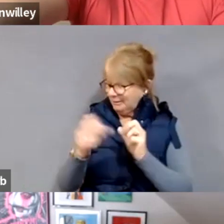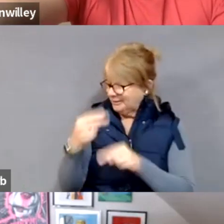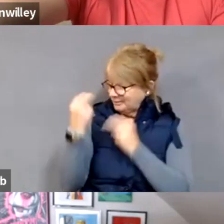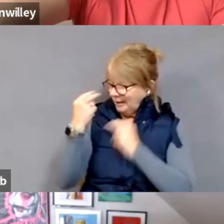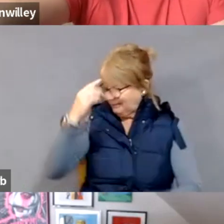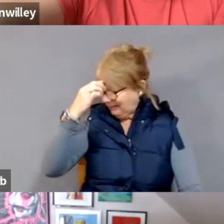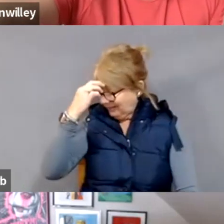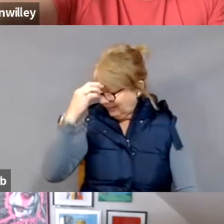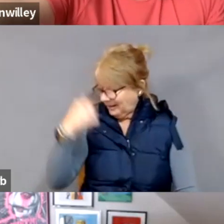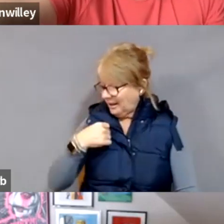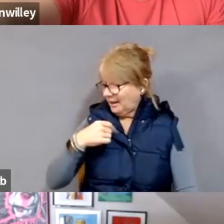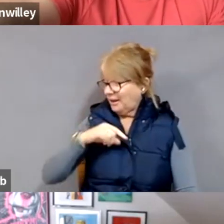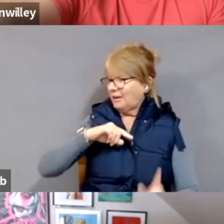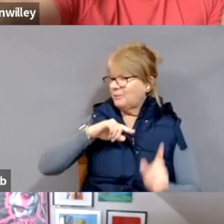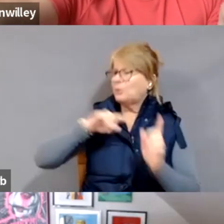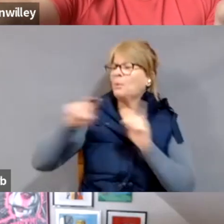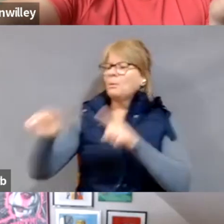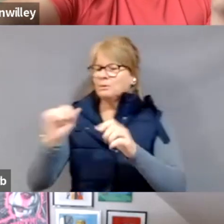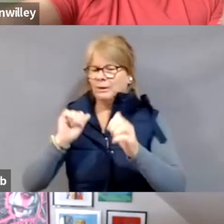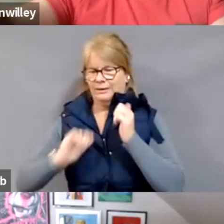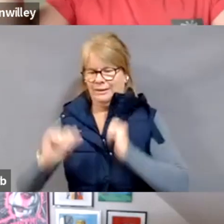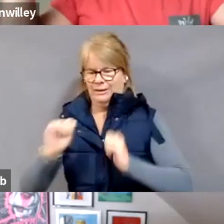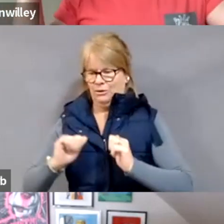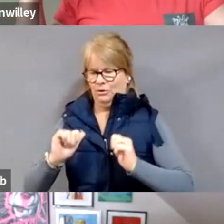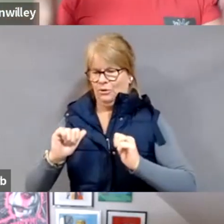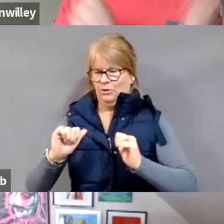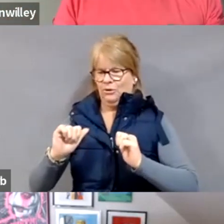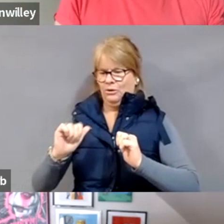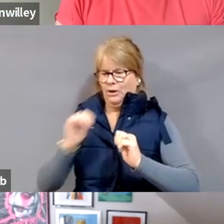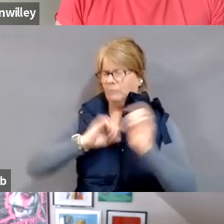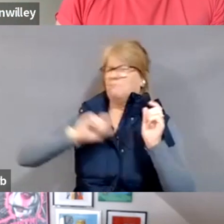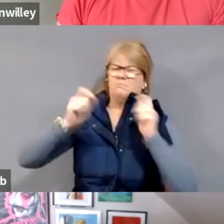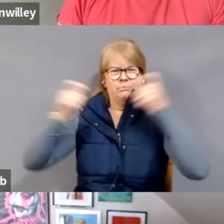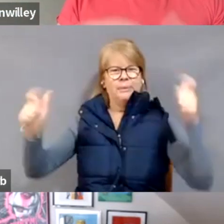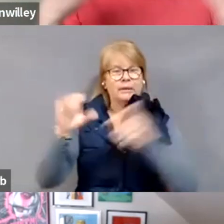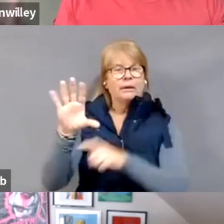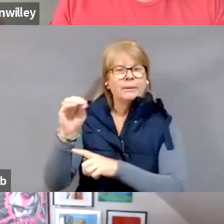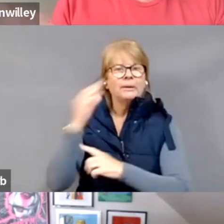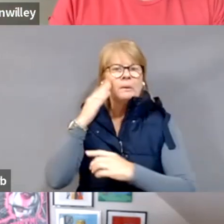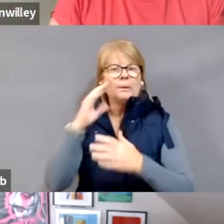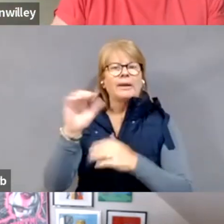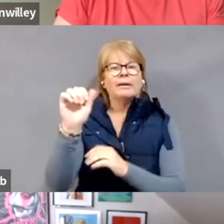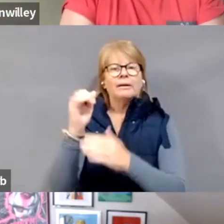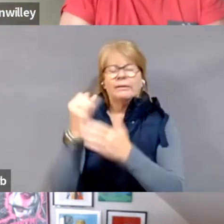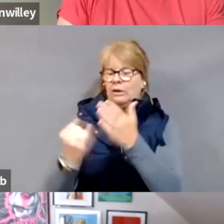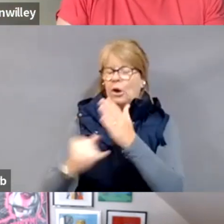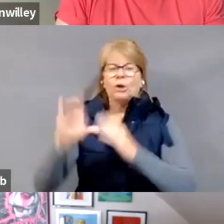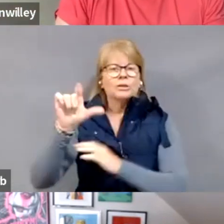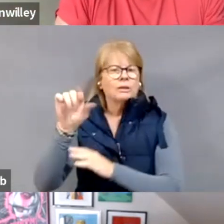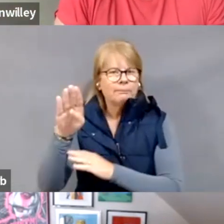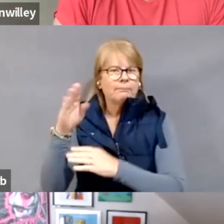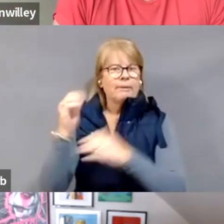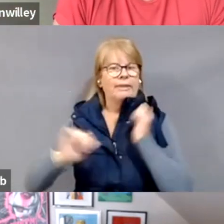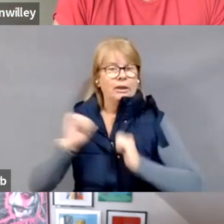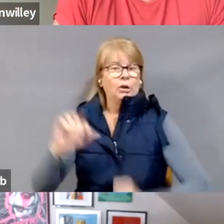I would go to a piece of theater at a big theater company, you know, like the Arts Club Theater in Vancouver, and I had